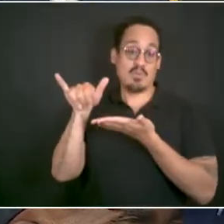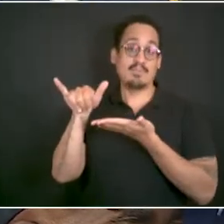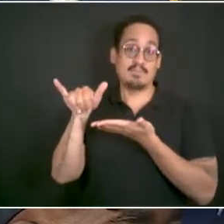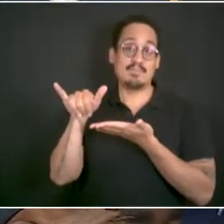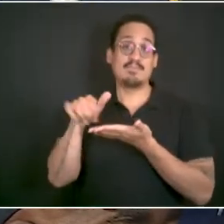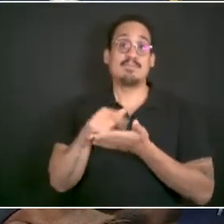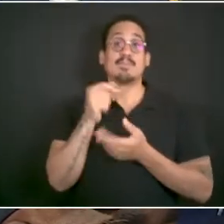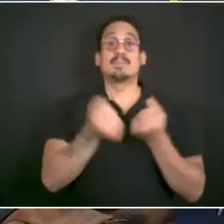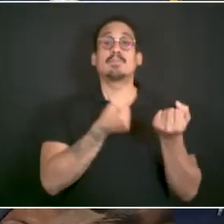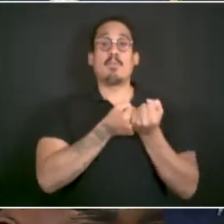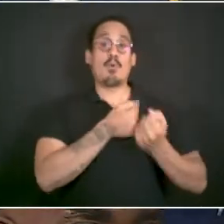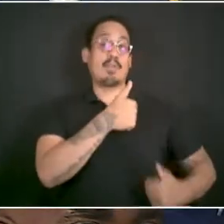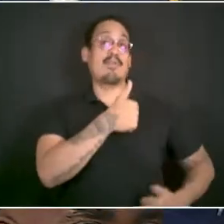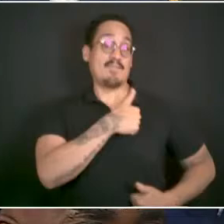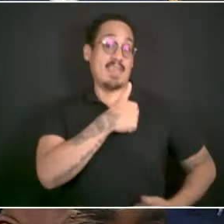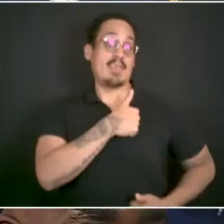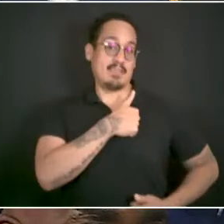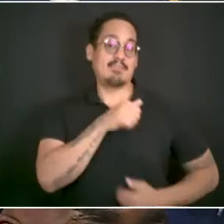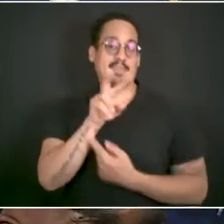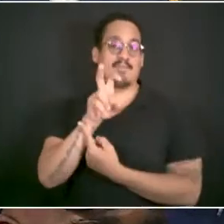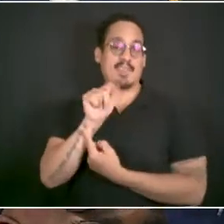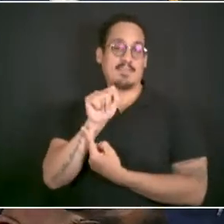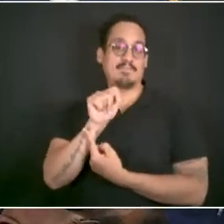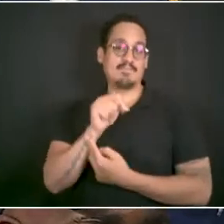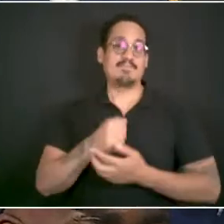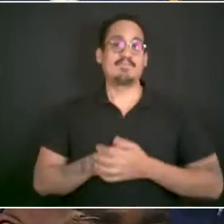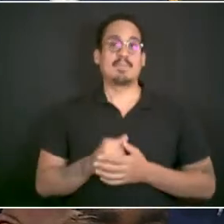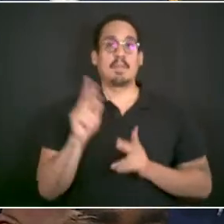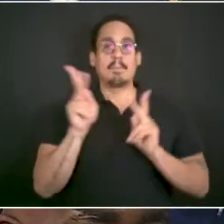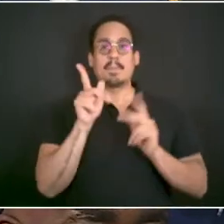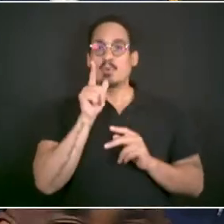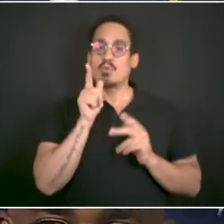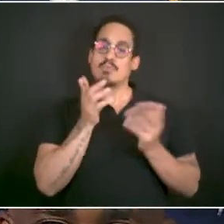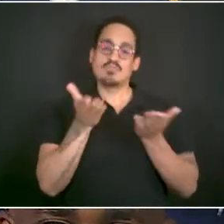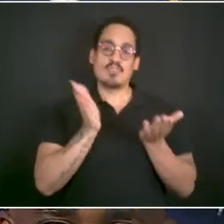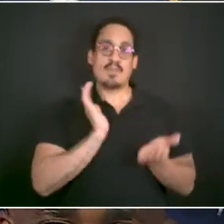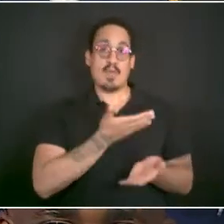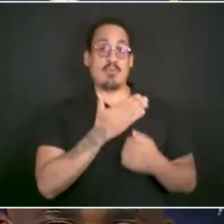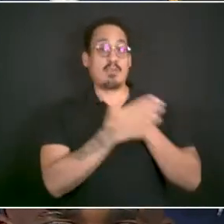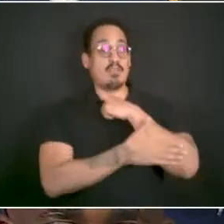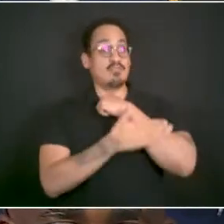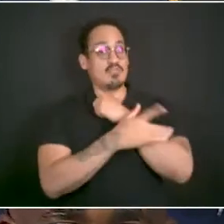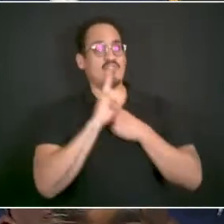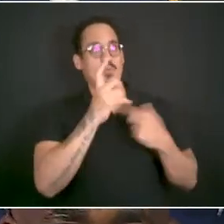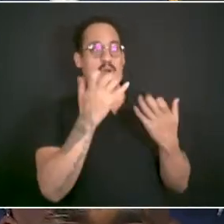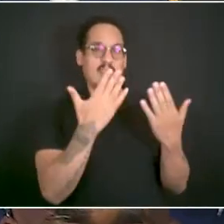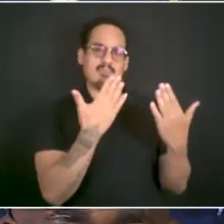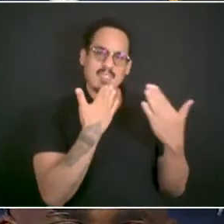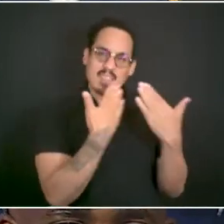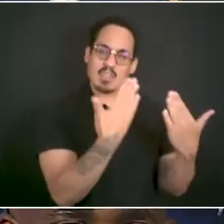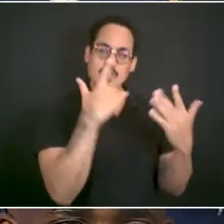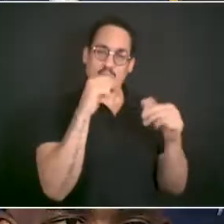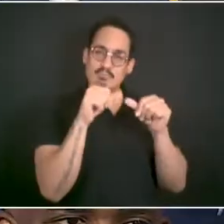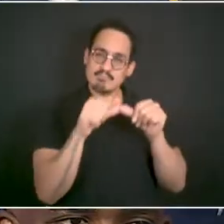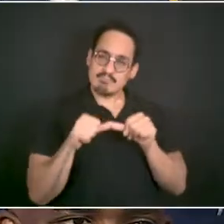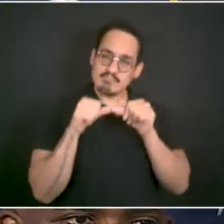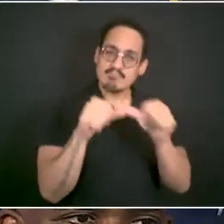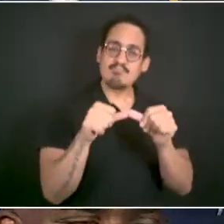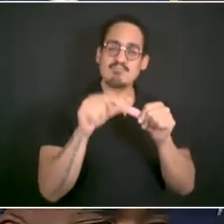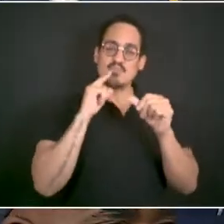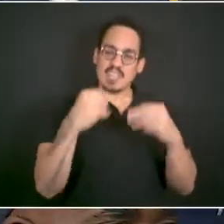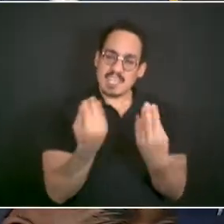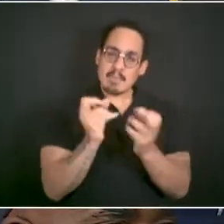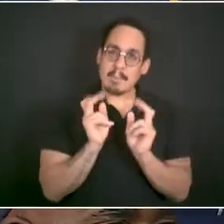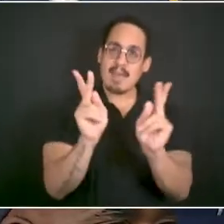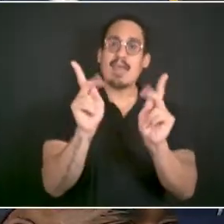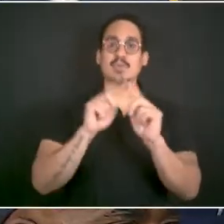our country. And I really want to thank him for just continuously giving back to the city and the country